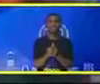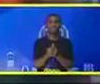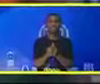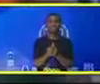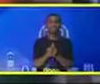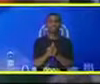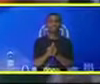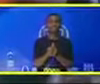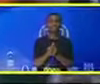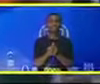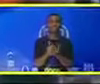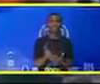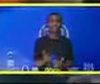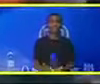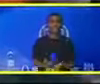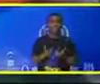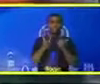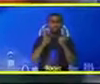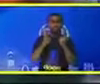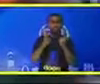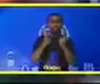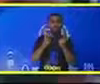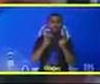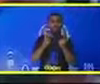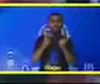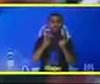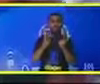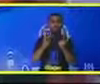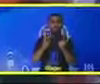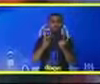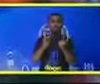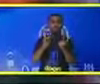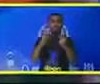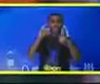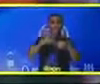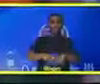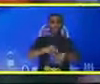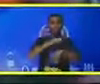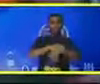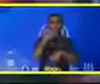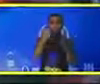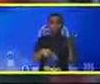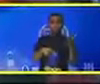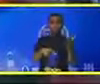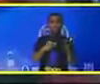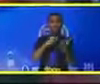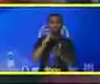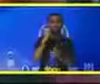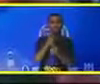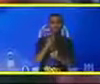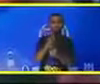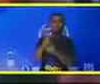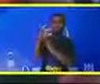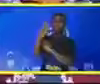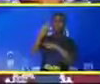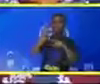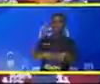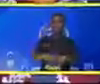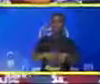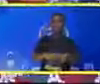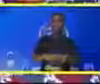Destiny actualization is highly man dependent, not just God dependent,